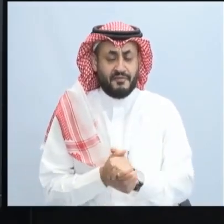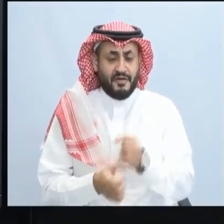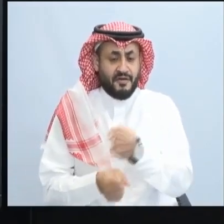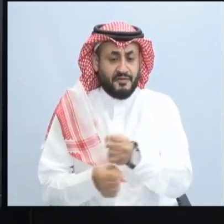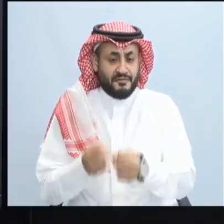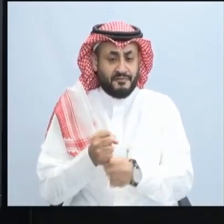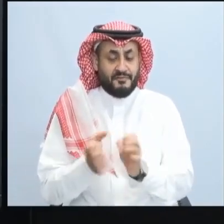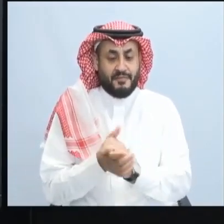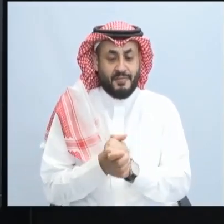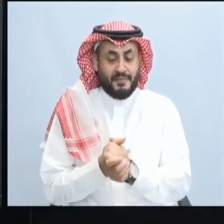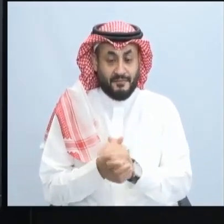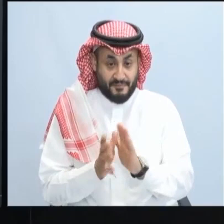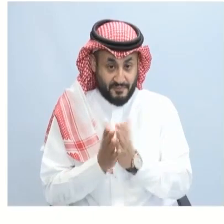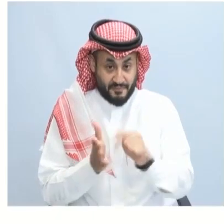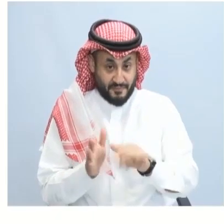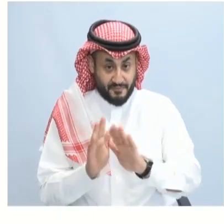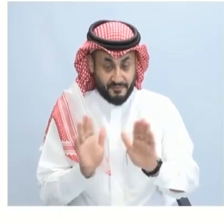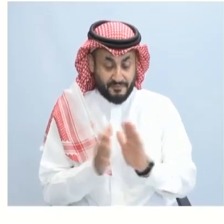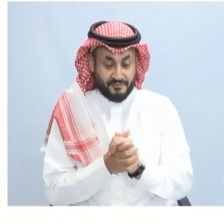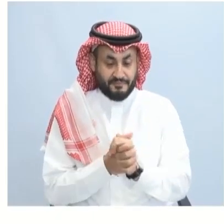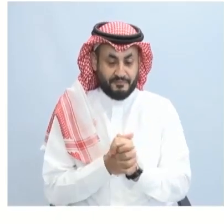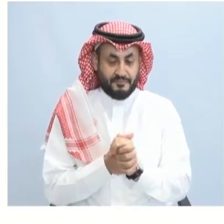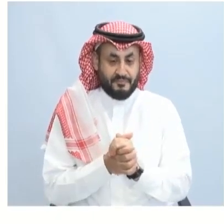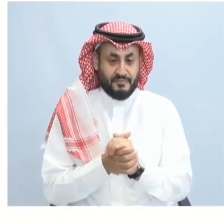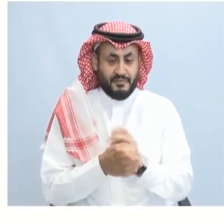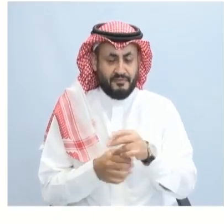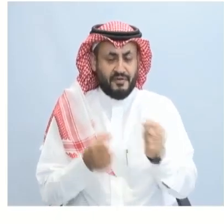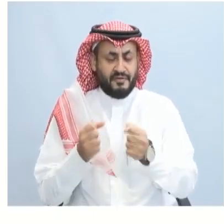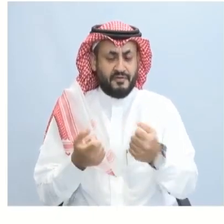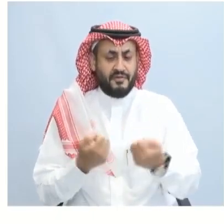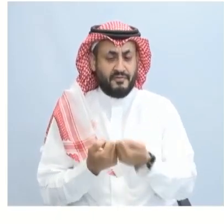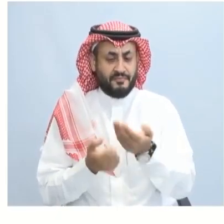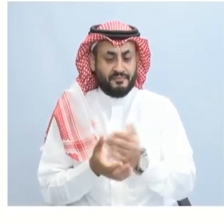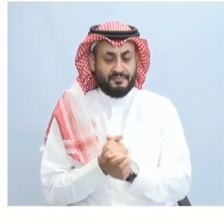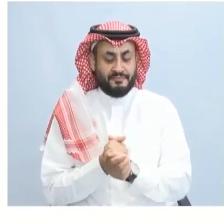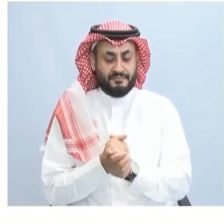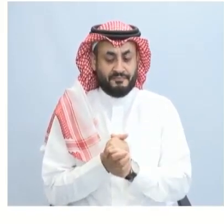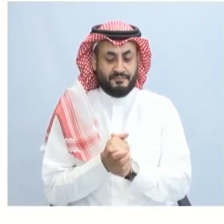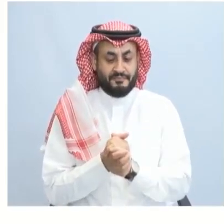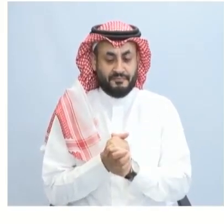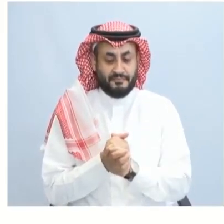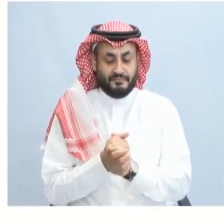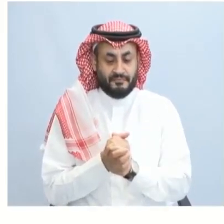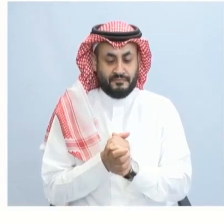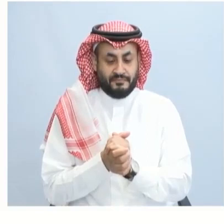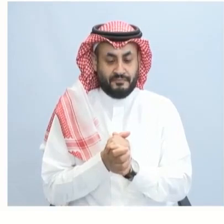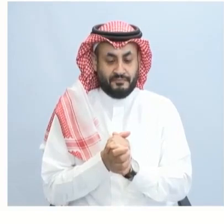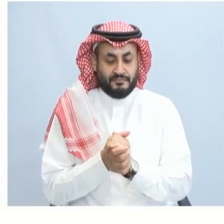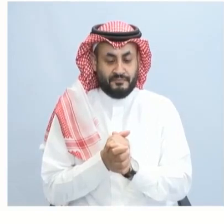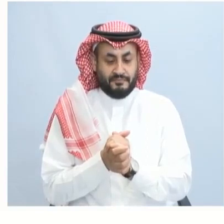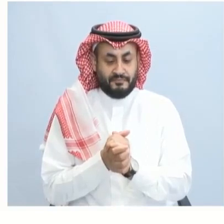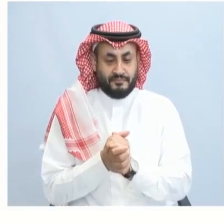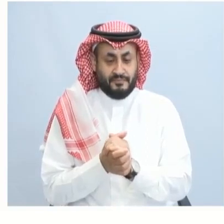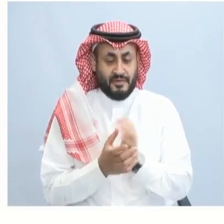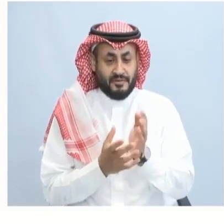lesson. I hope that you did your homework, which we are going to revise together, inshallah. So we have our